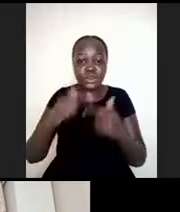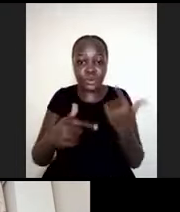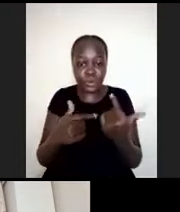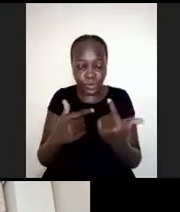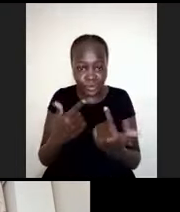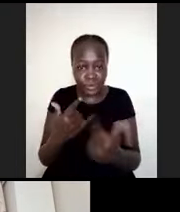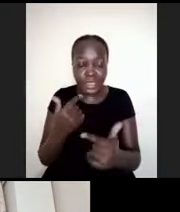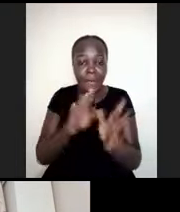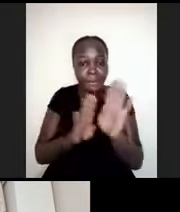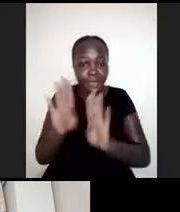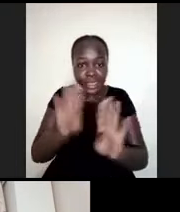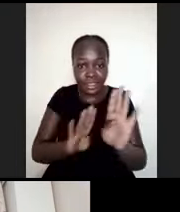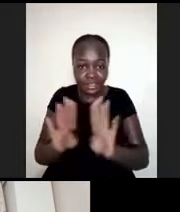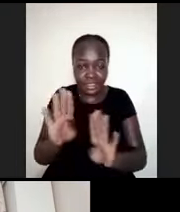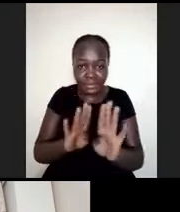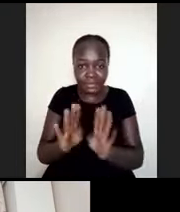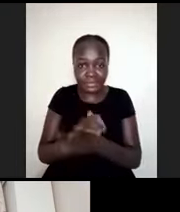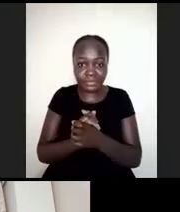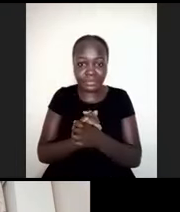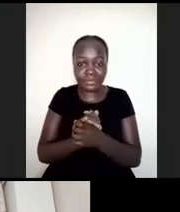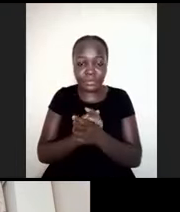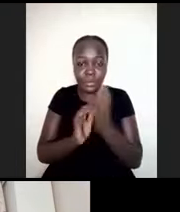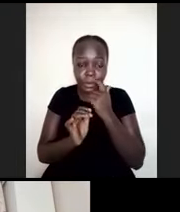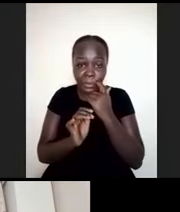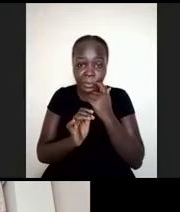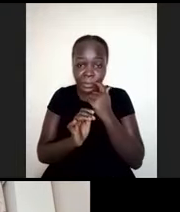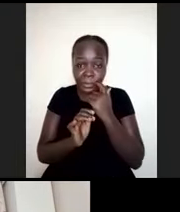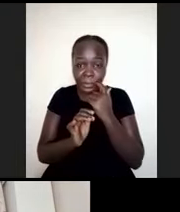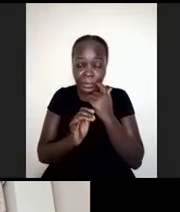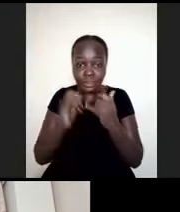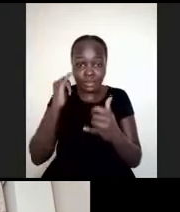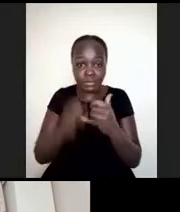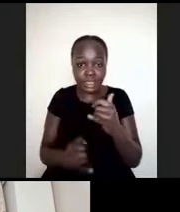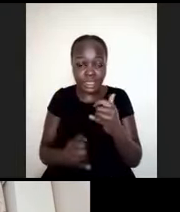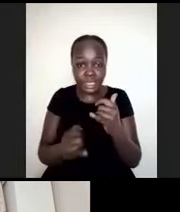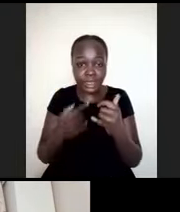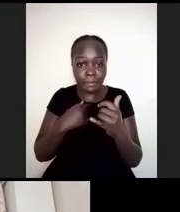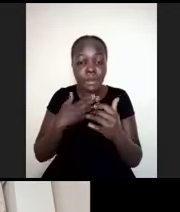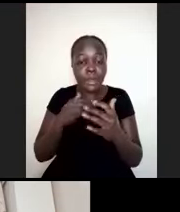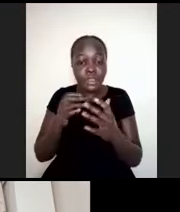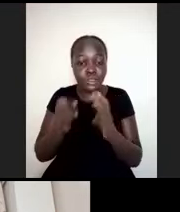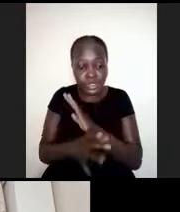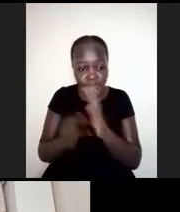please God. So finally, and this one I'll go through it very quickly,